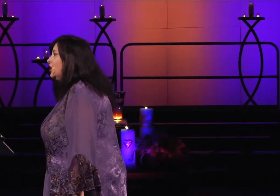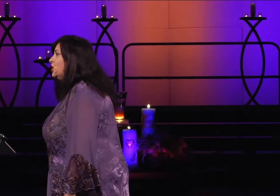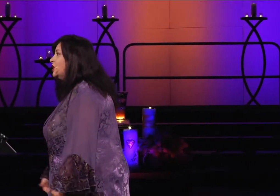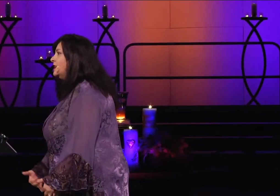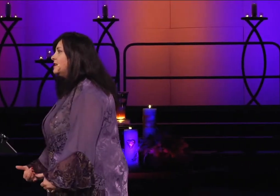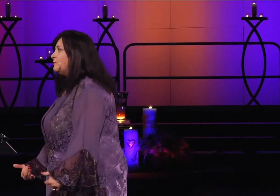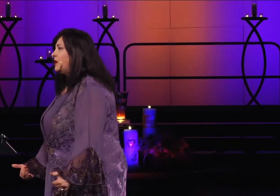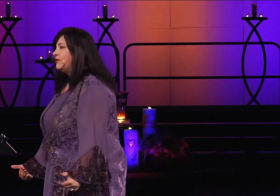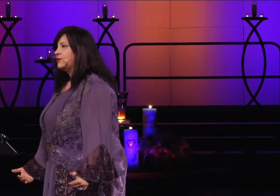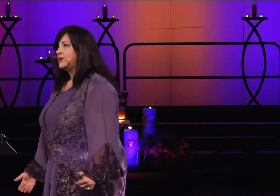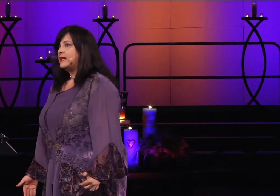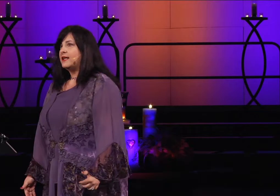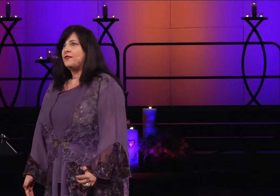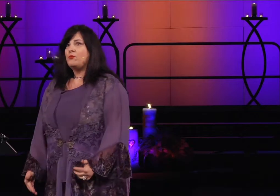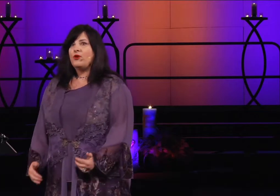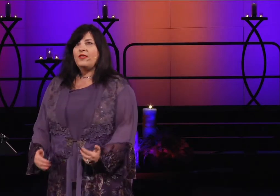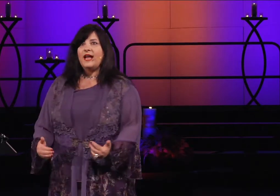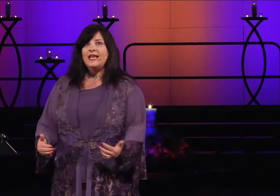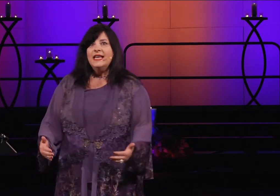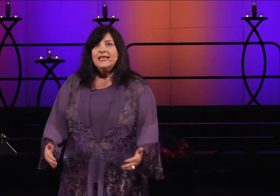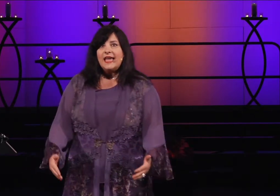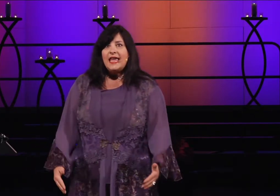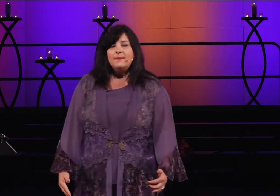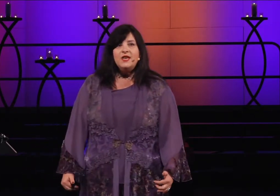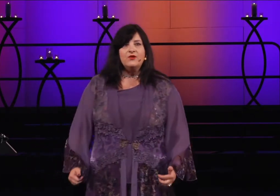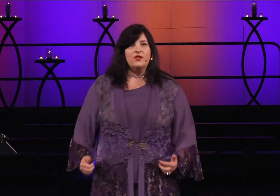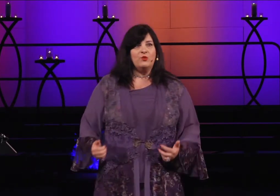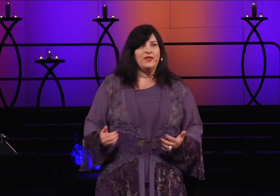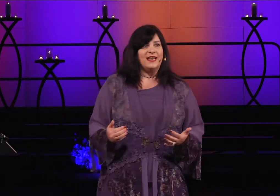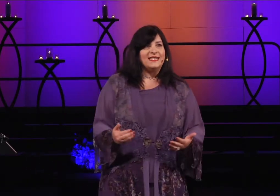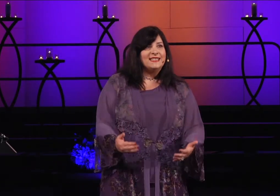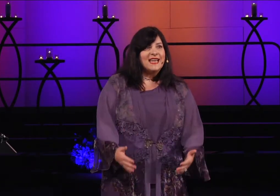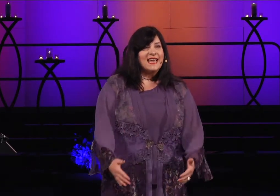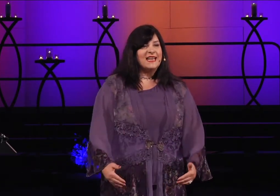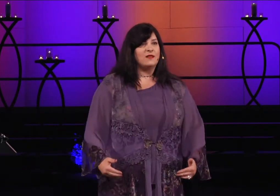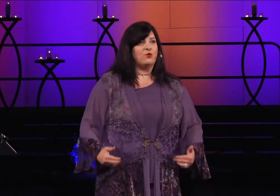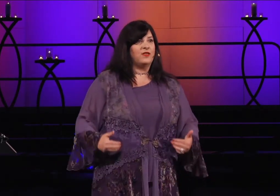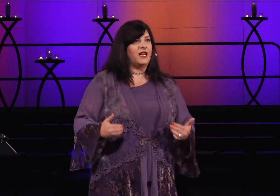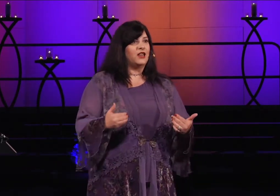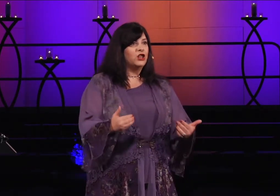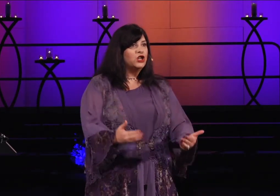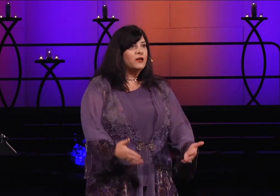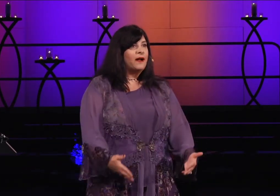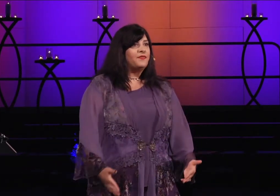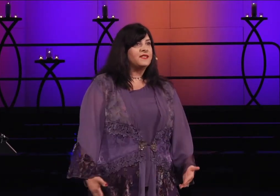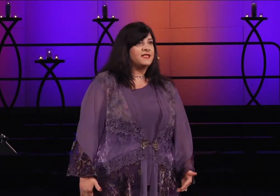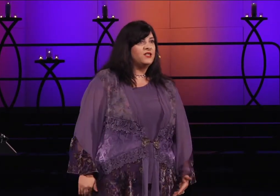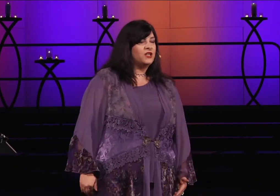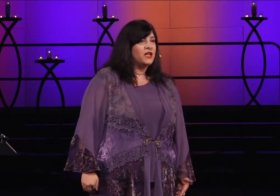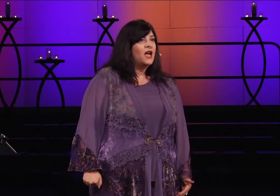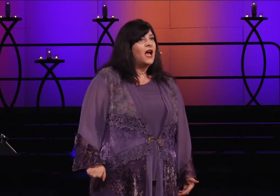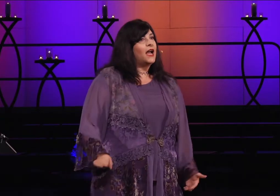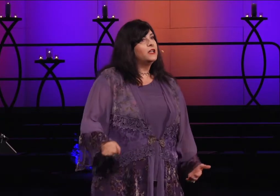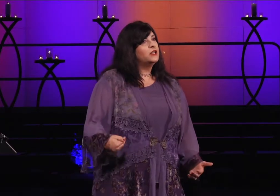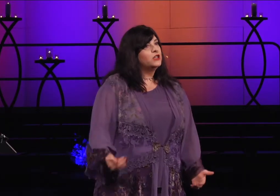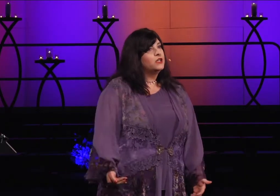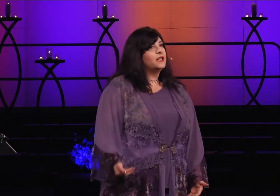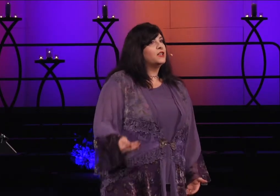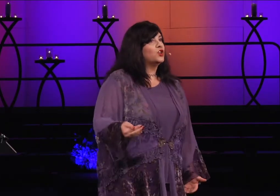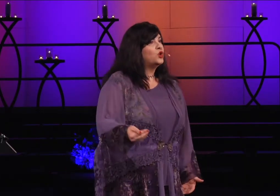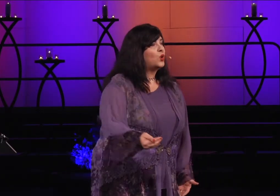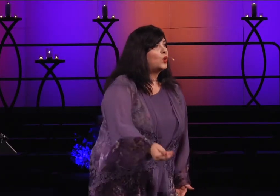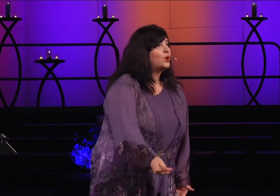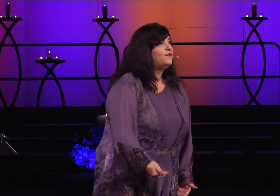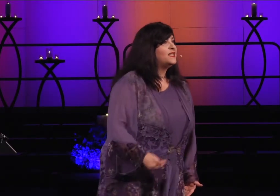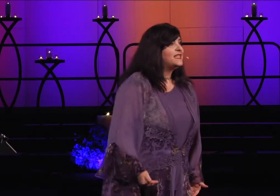gosh, could this be for real? And the more that I came here and the more that I stayed and the more that I learned about this teaching, I learned